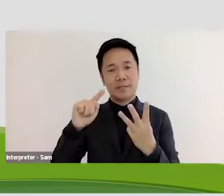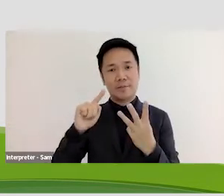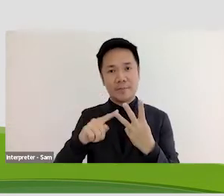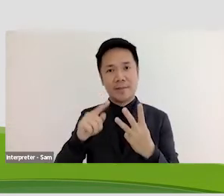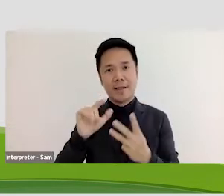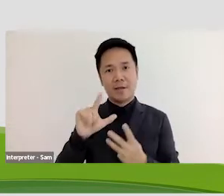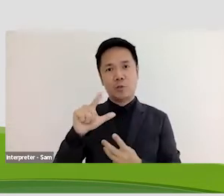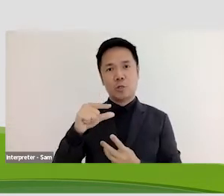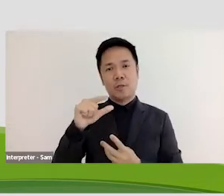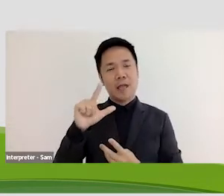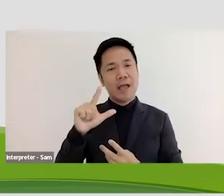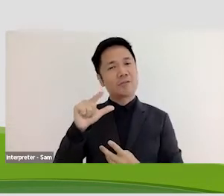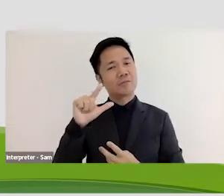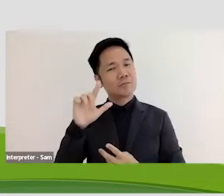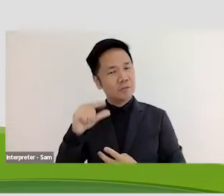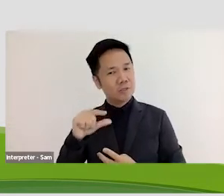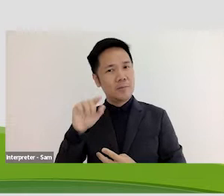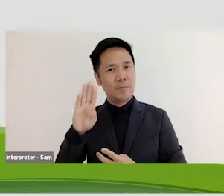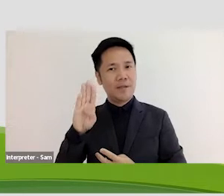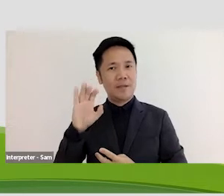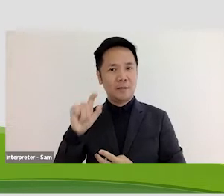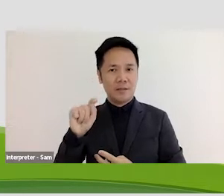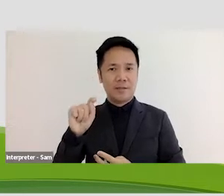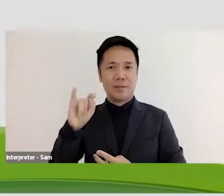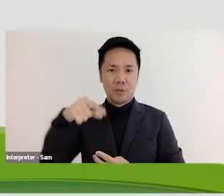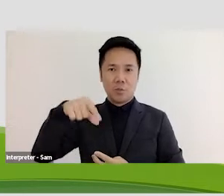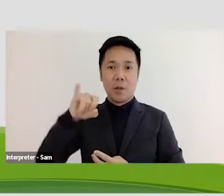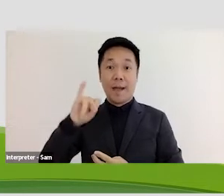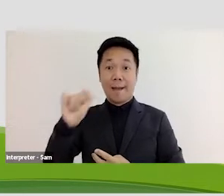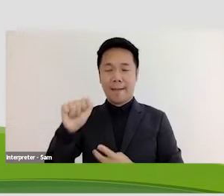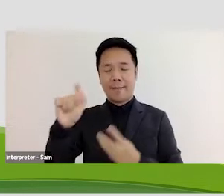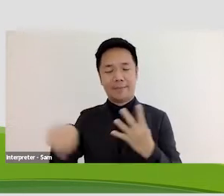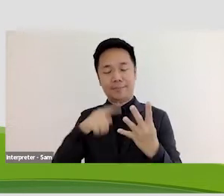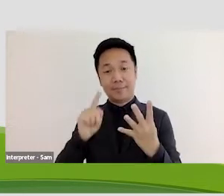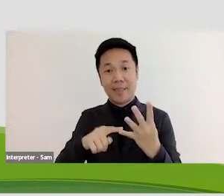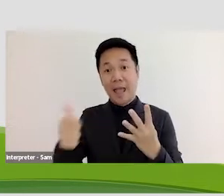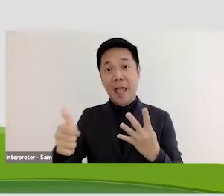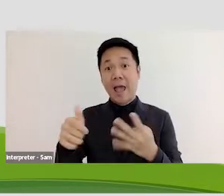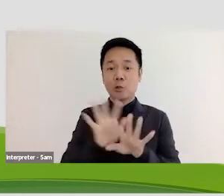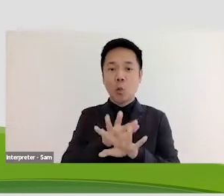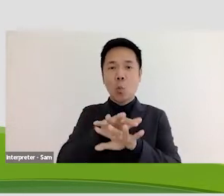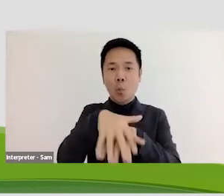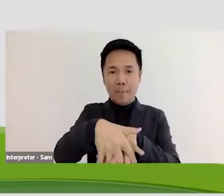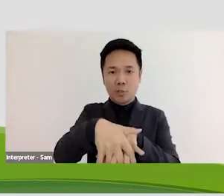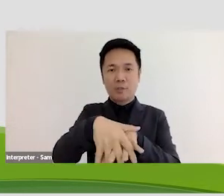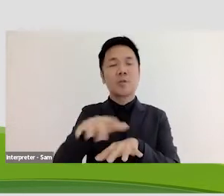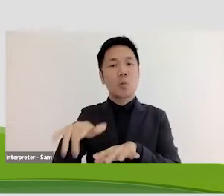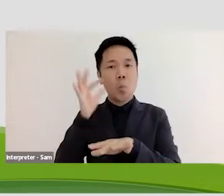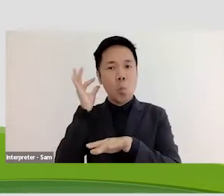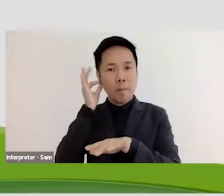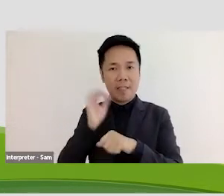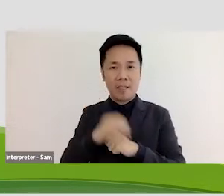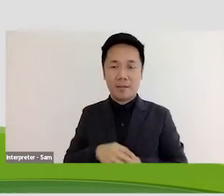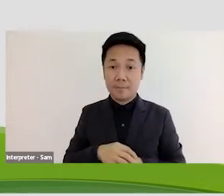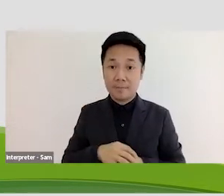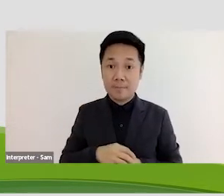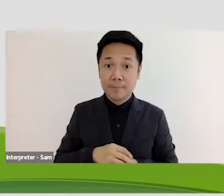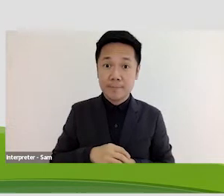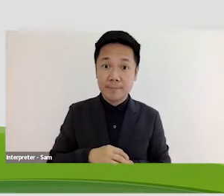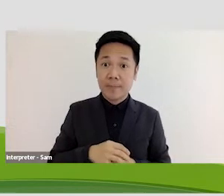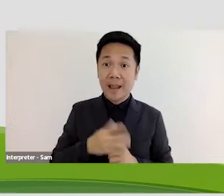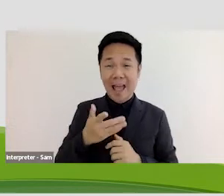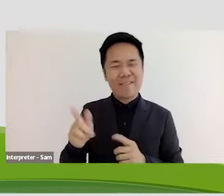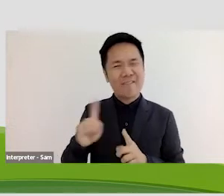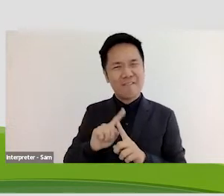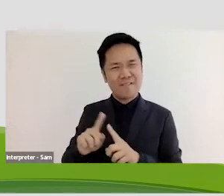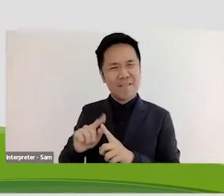LGBTQIA networks and organizations. And this also includes Indigenous women, environmental defenders, as